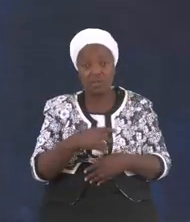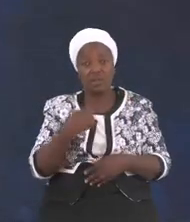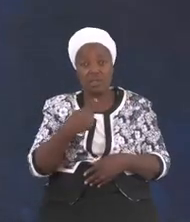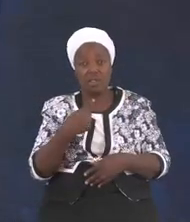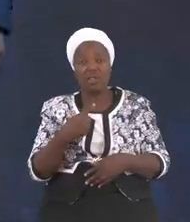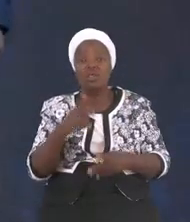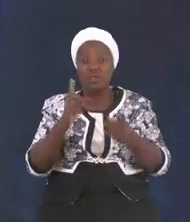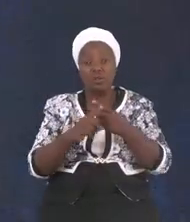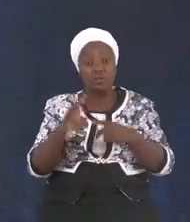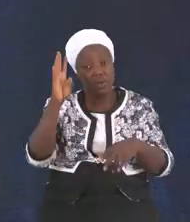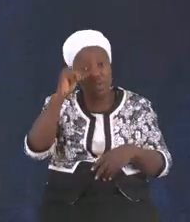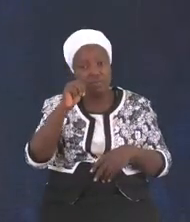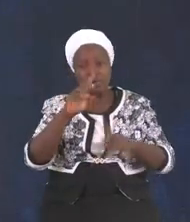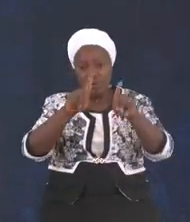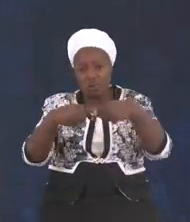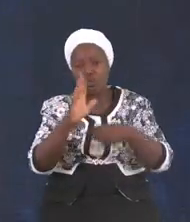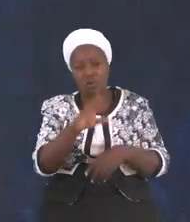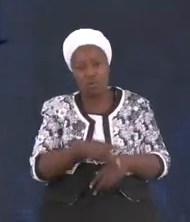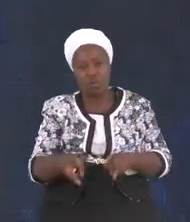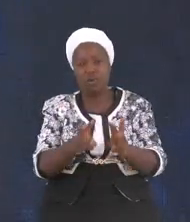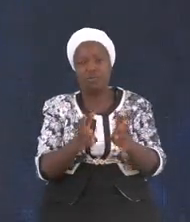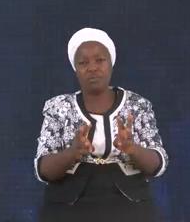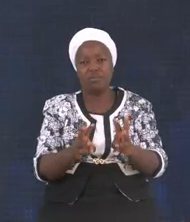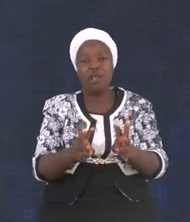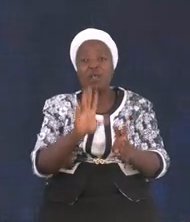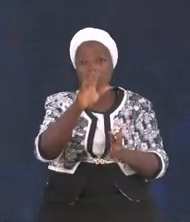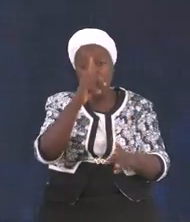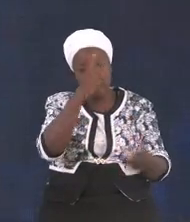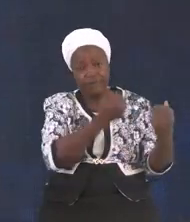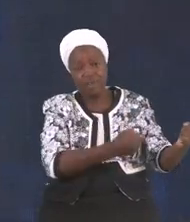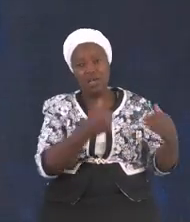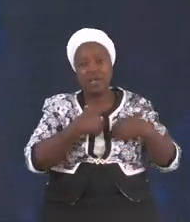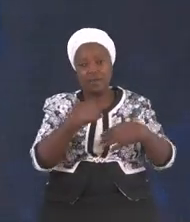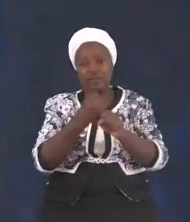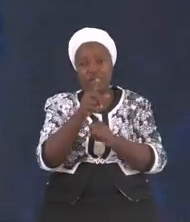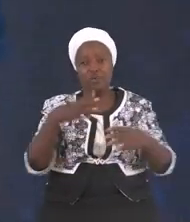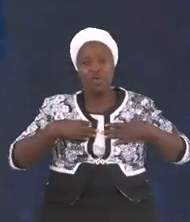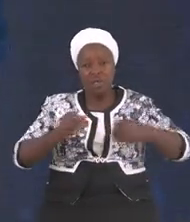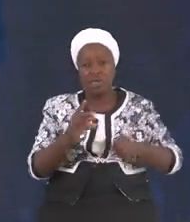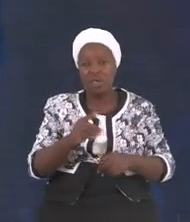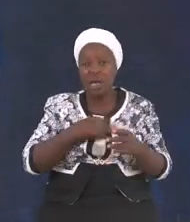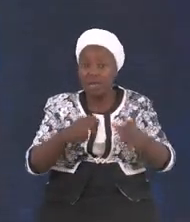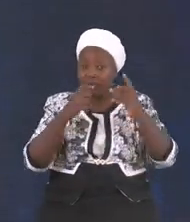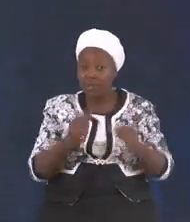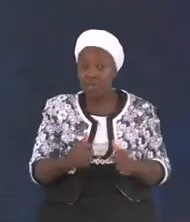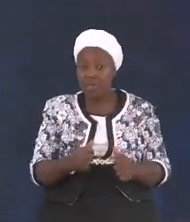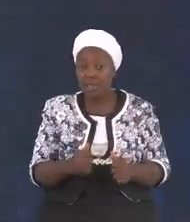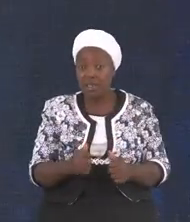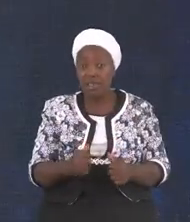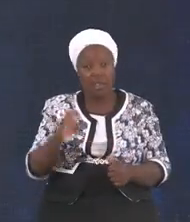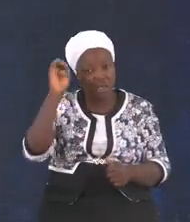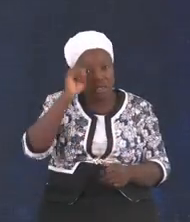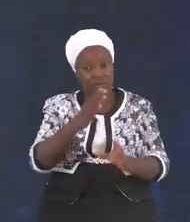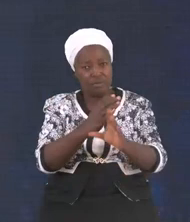him, go thy way. Thy faith has made thee whole. And immediately he received